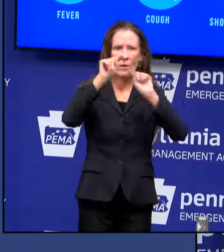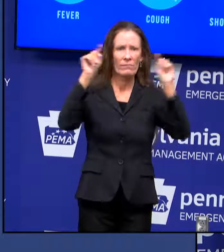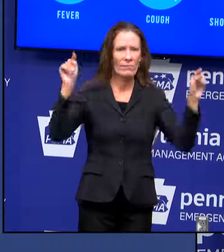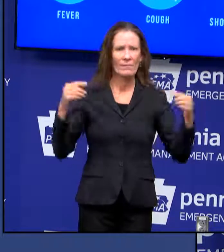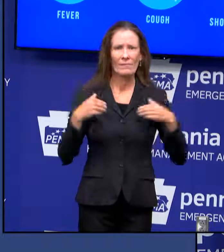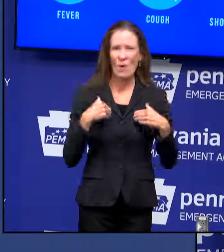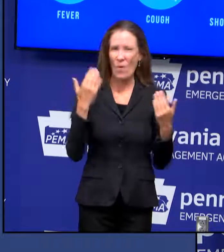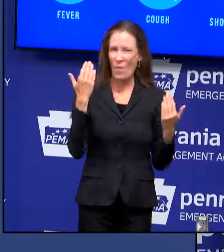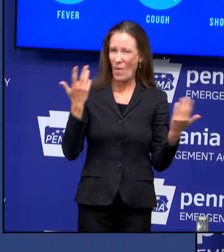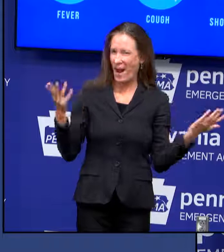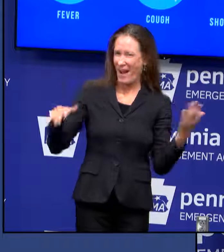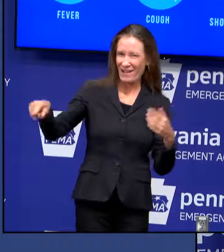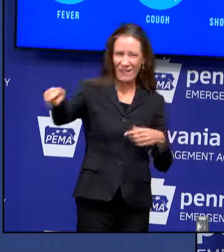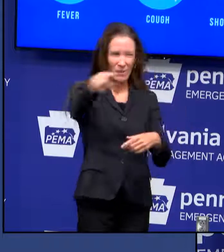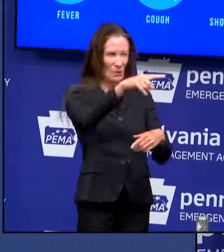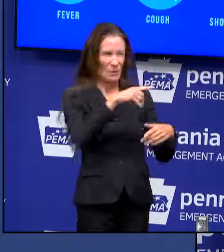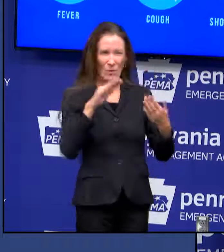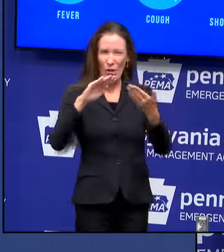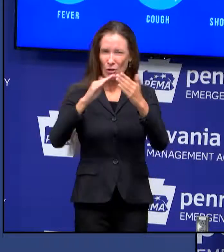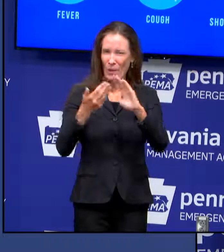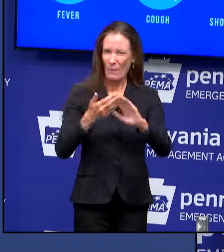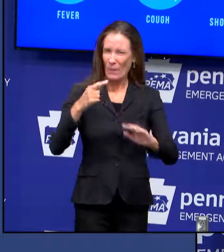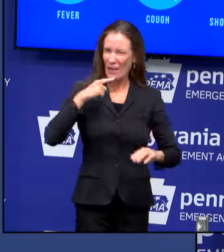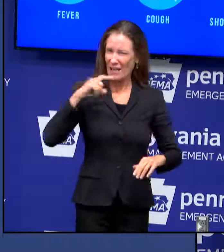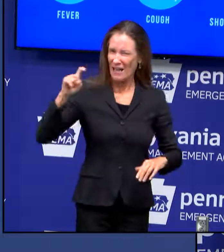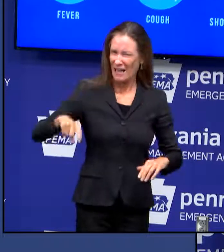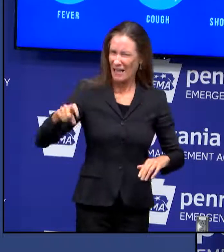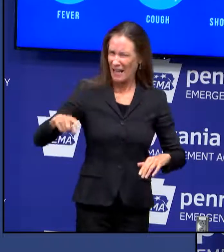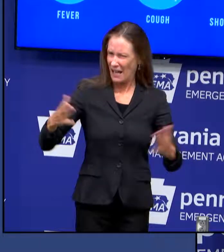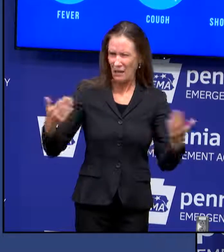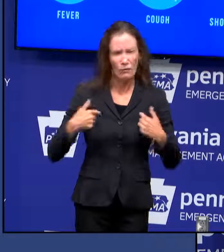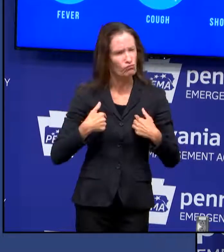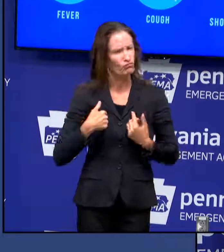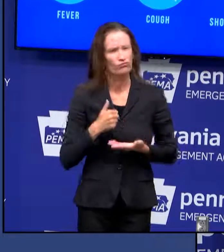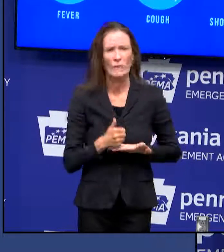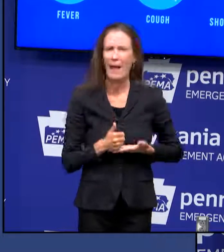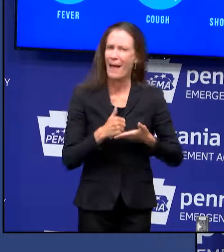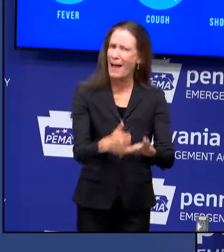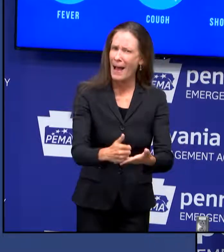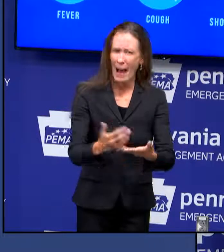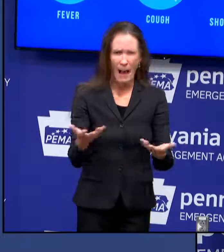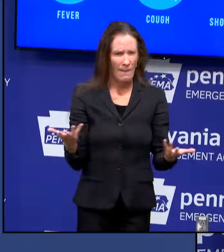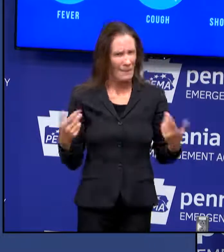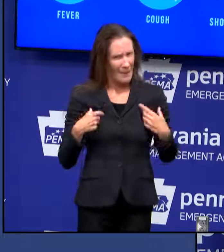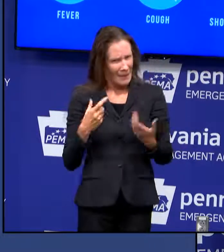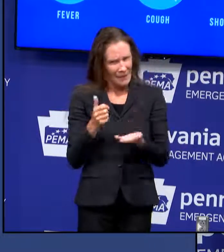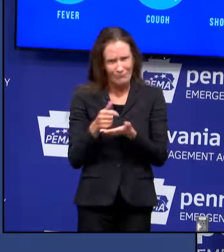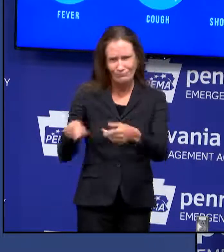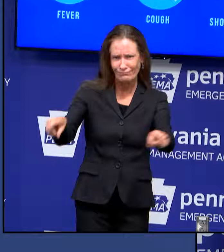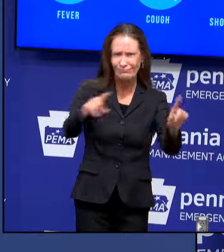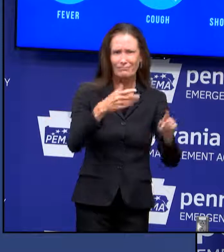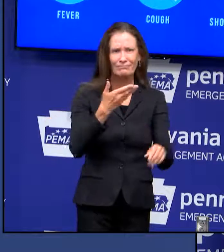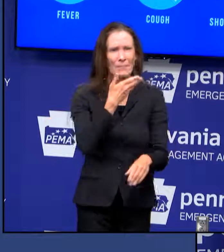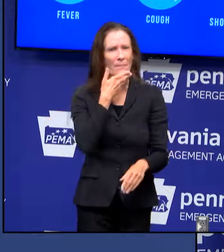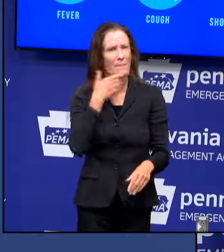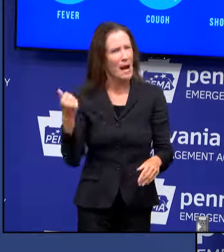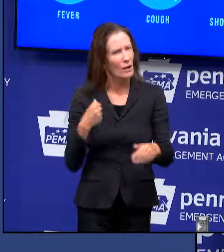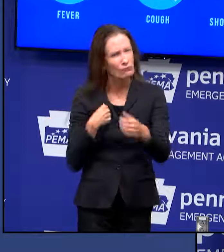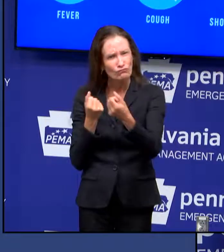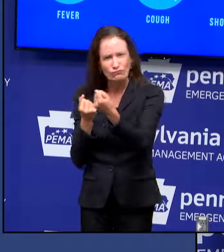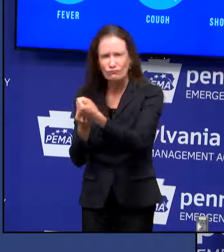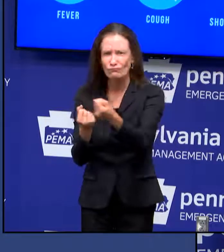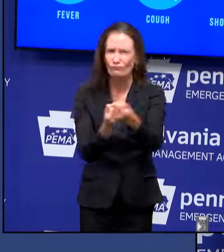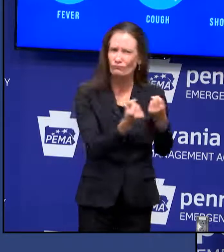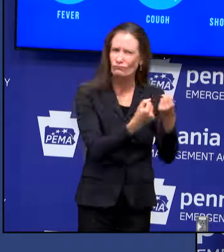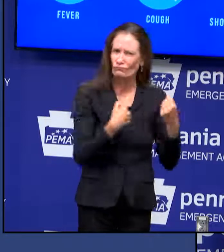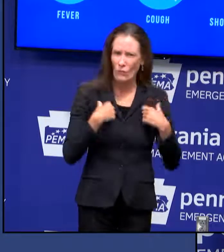crisis. As an organization, we are extremely committed to supporting the efforts around COVID-19 testing through partnerships with both the federal